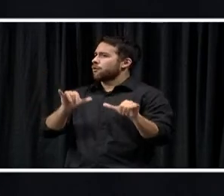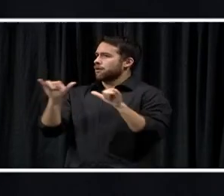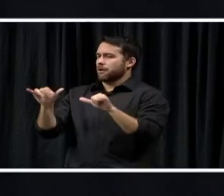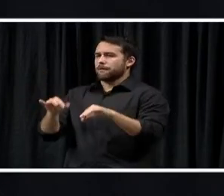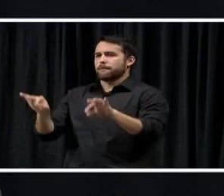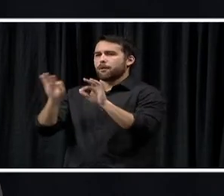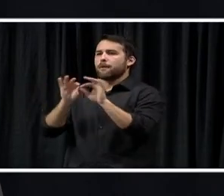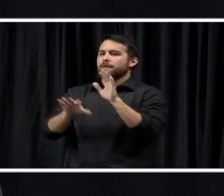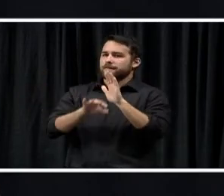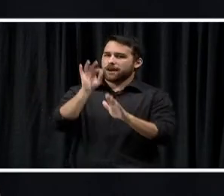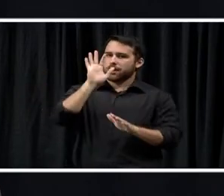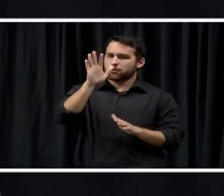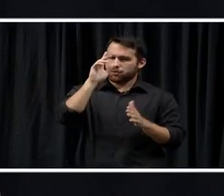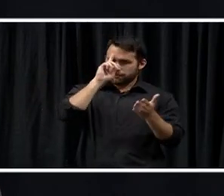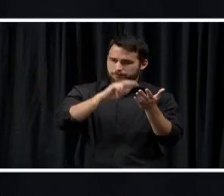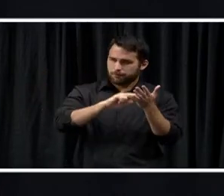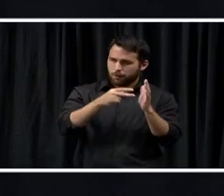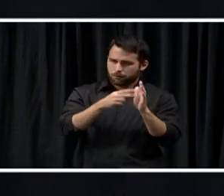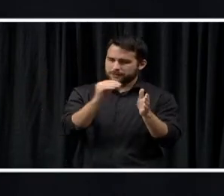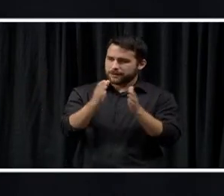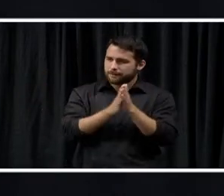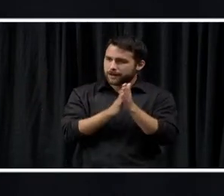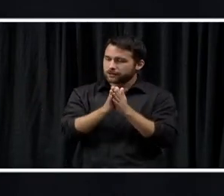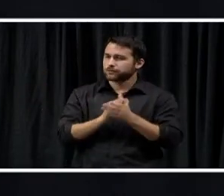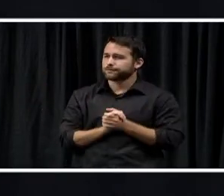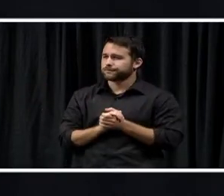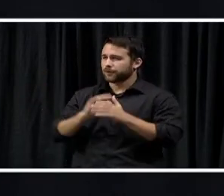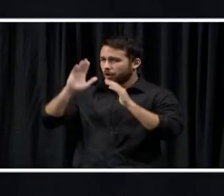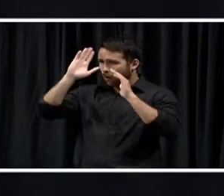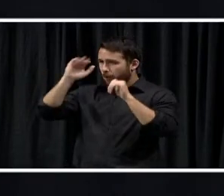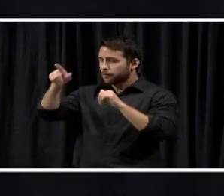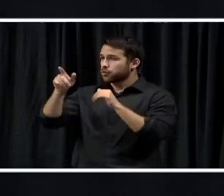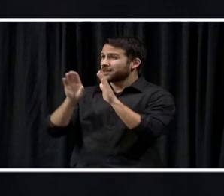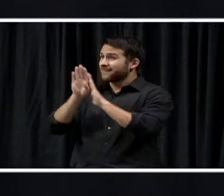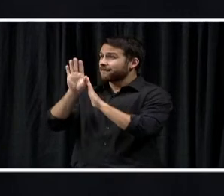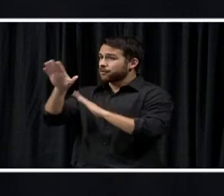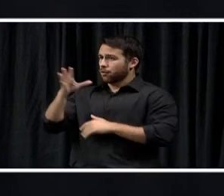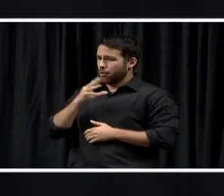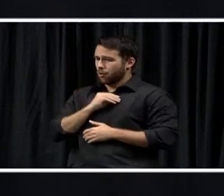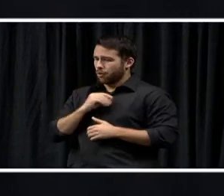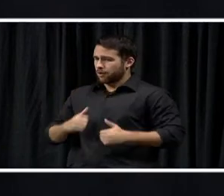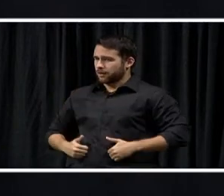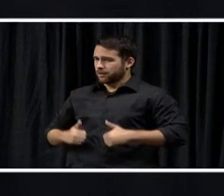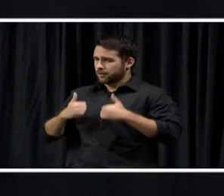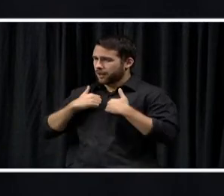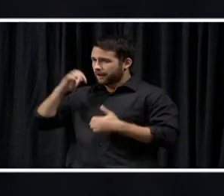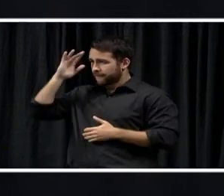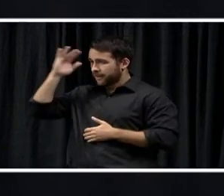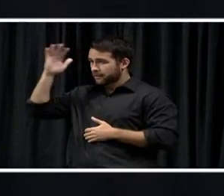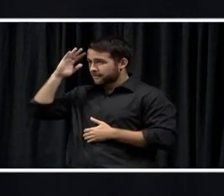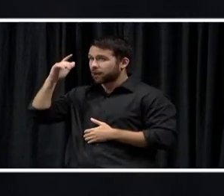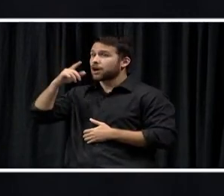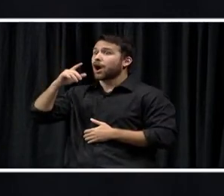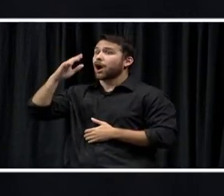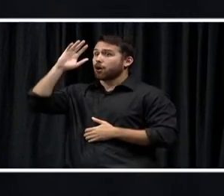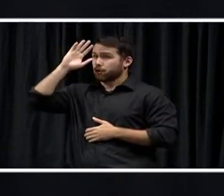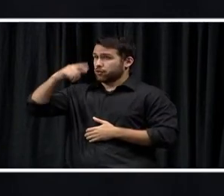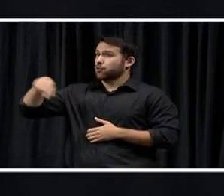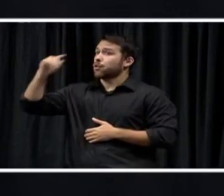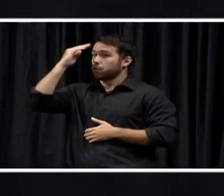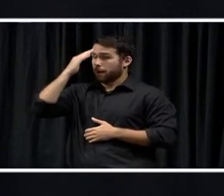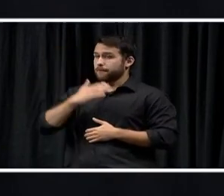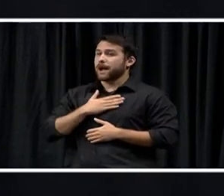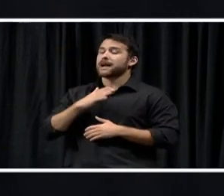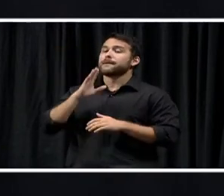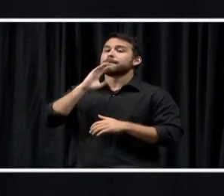passion. First, I hope you will develop your own life's philosophy. I think you know mine, which is to be wise, to be